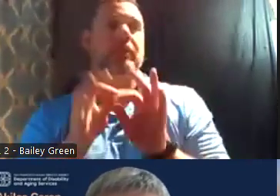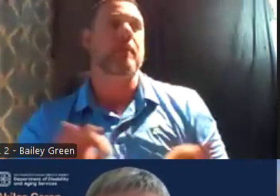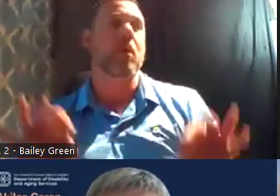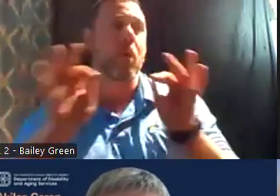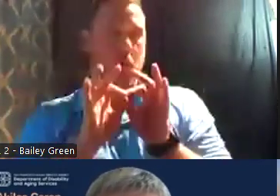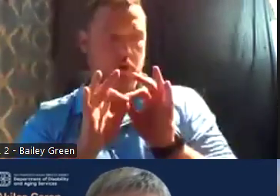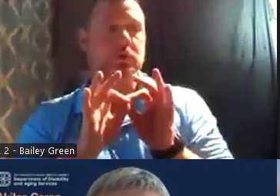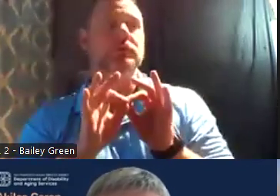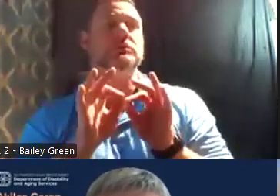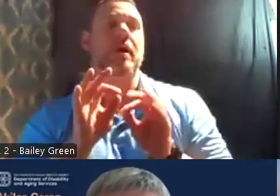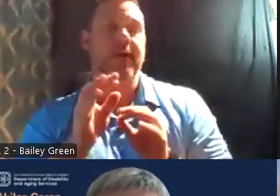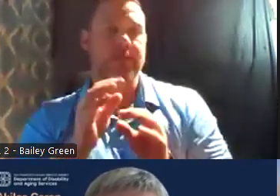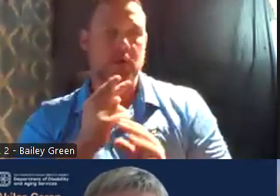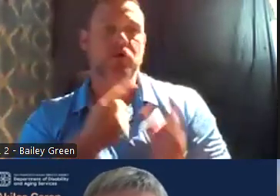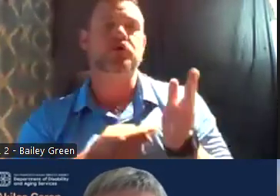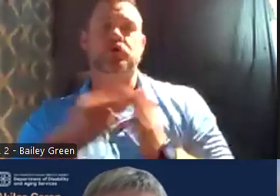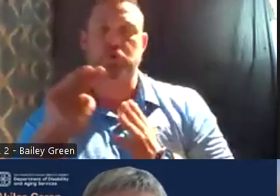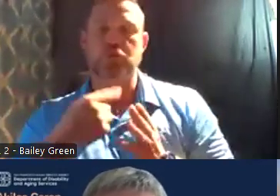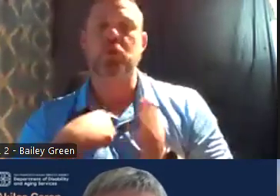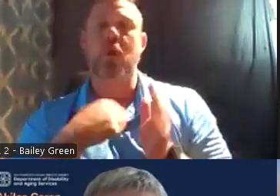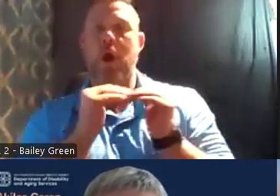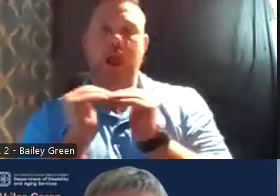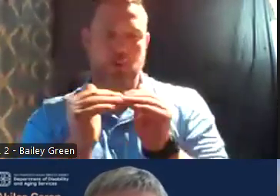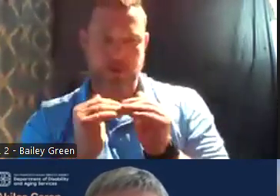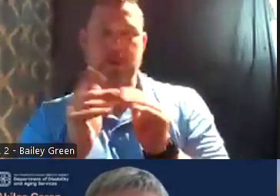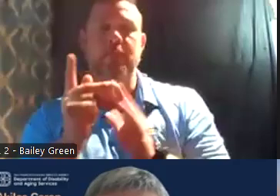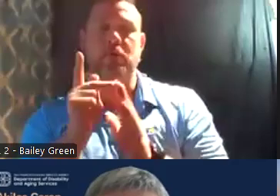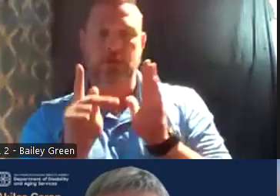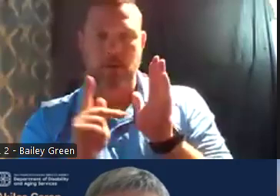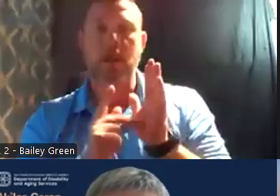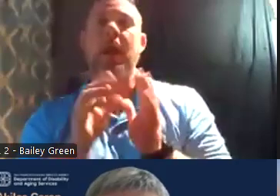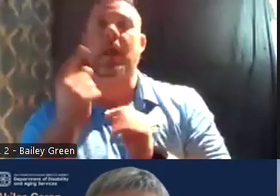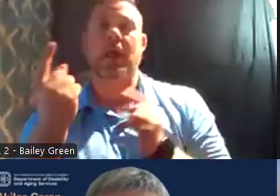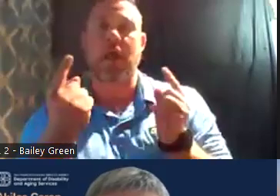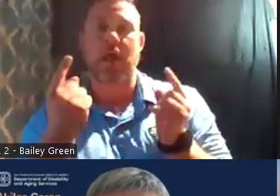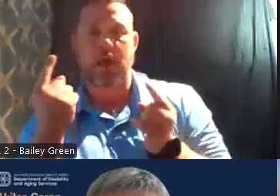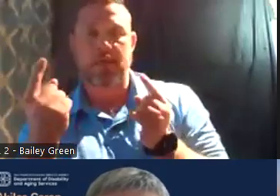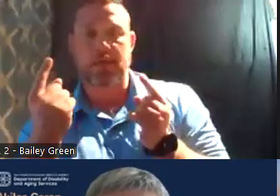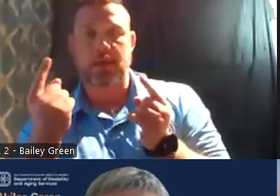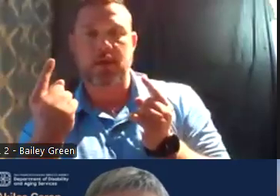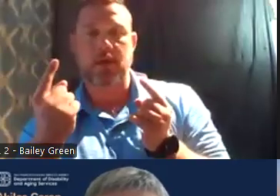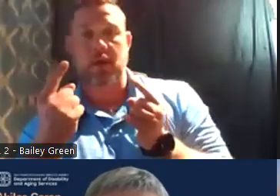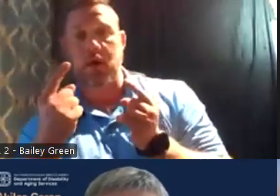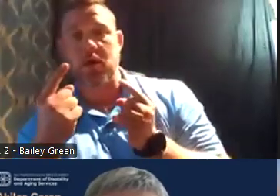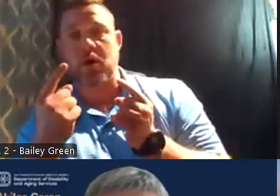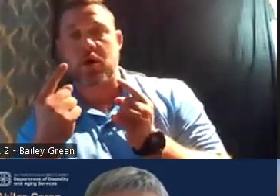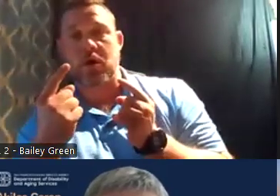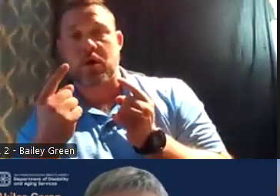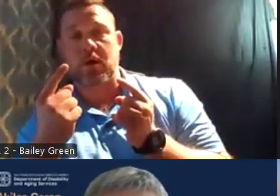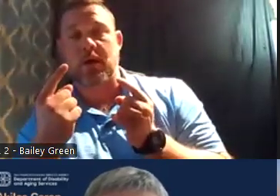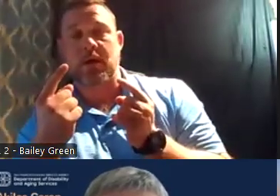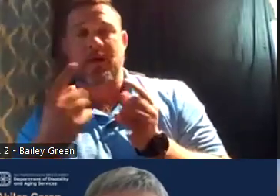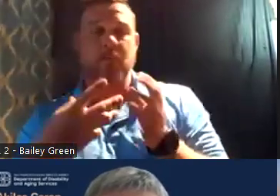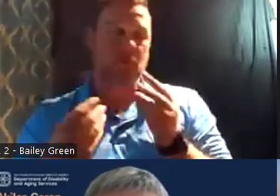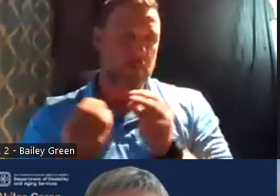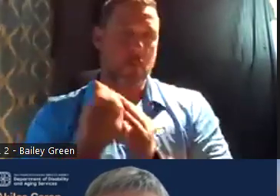of staying true to our equity principles. And I think that just to speak a little bit more, I know